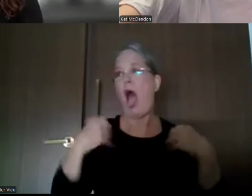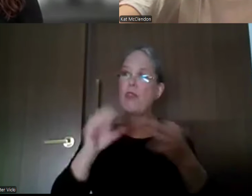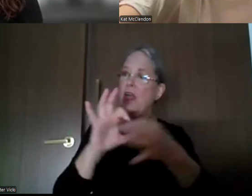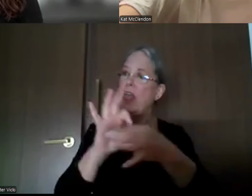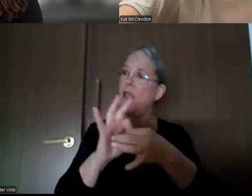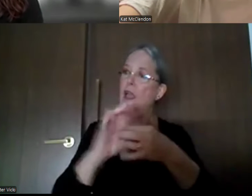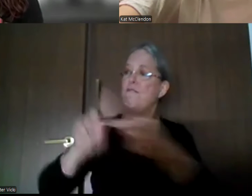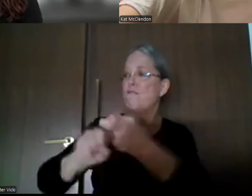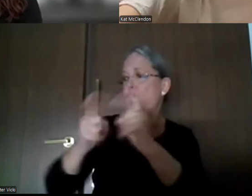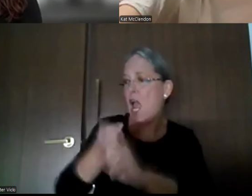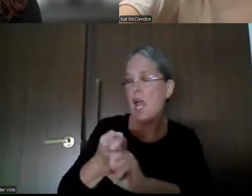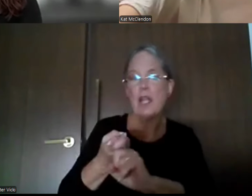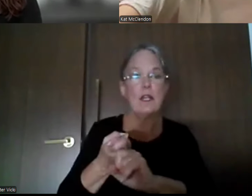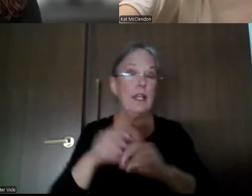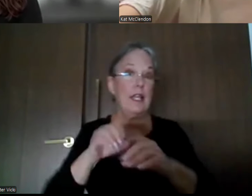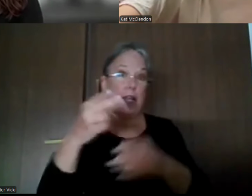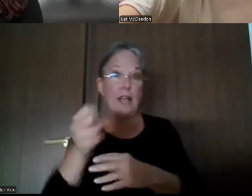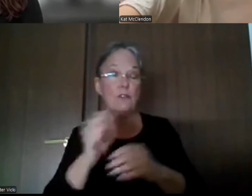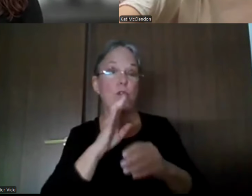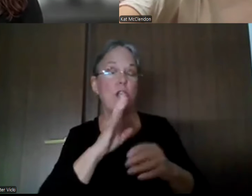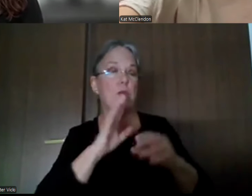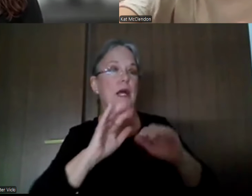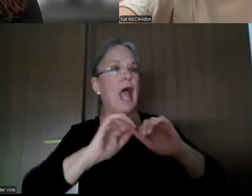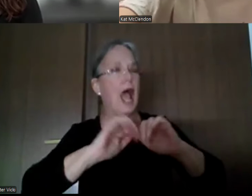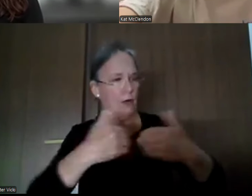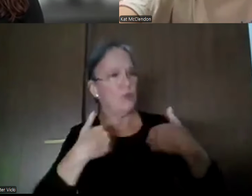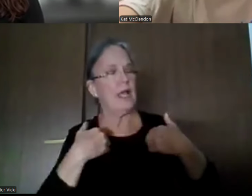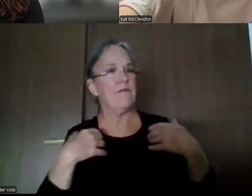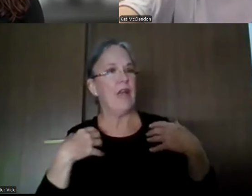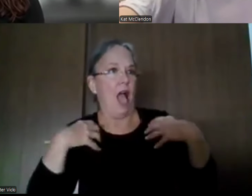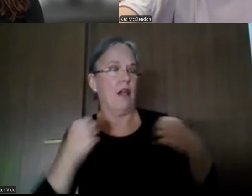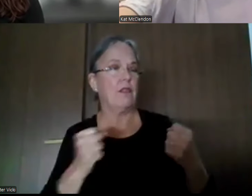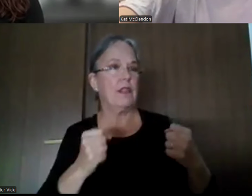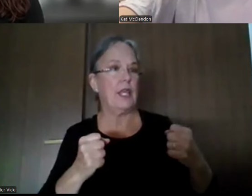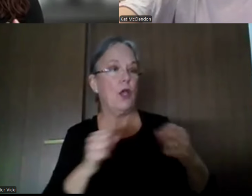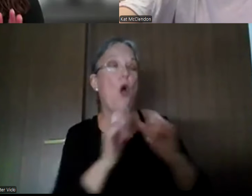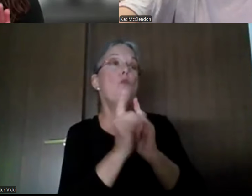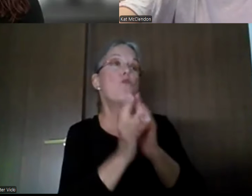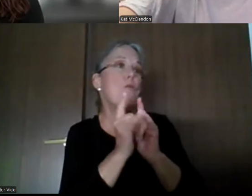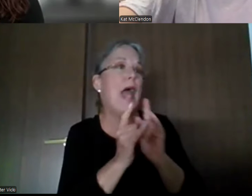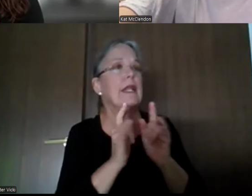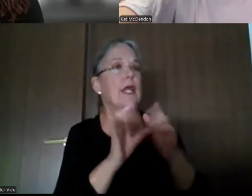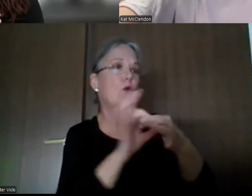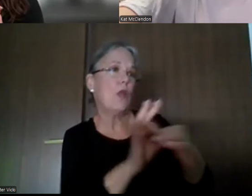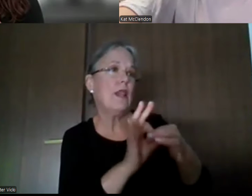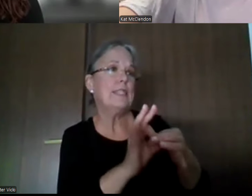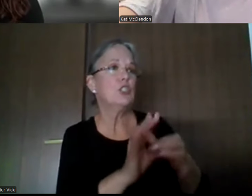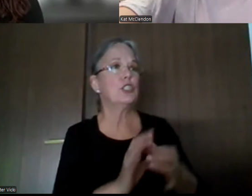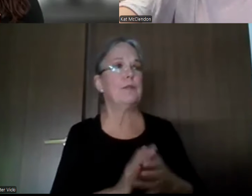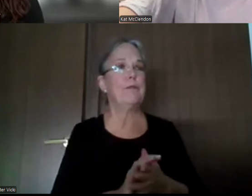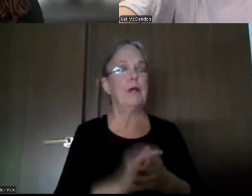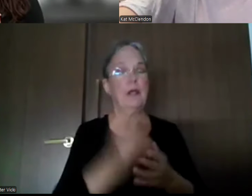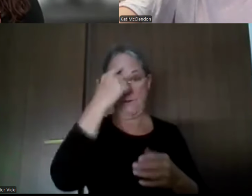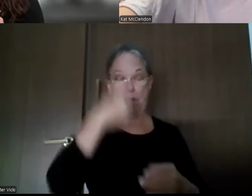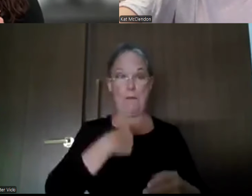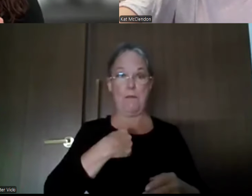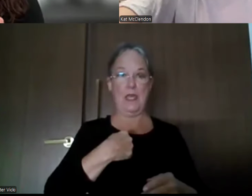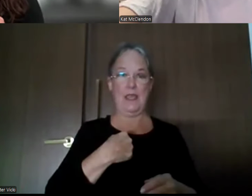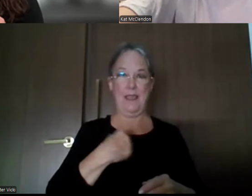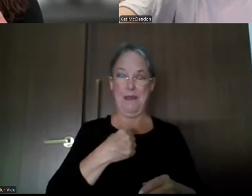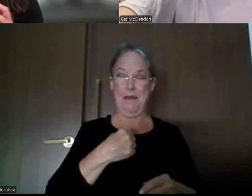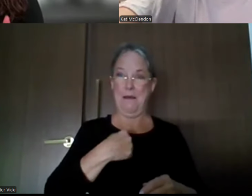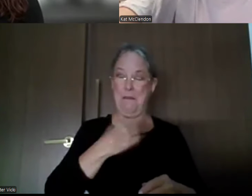school, talk about how do we have healthy romantic relationships? Because I think for me, the only education I